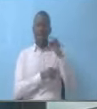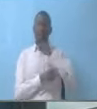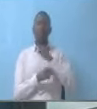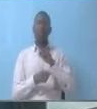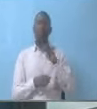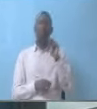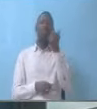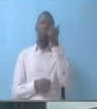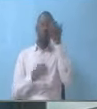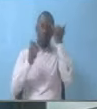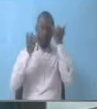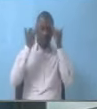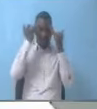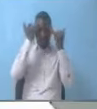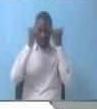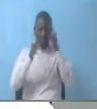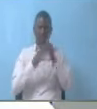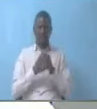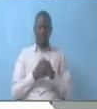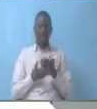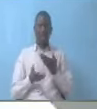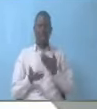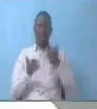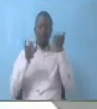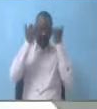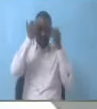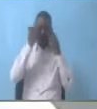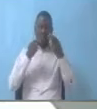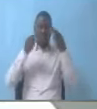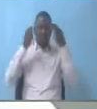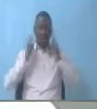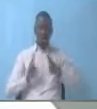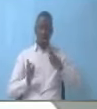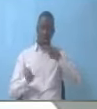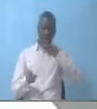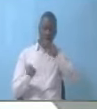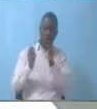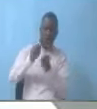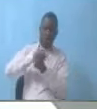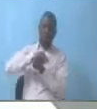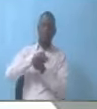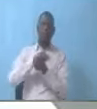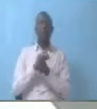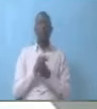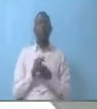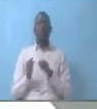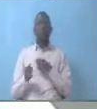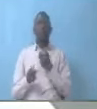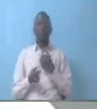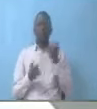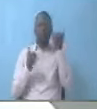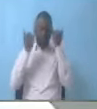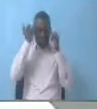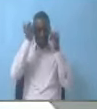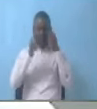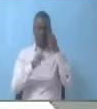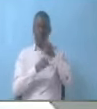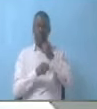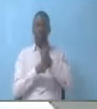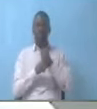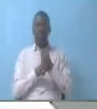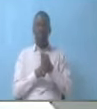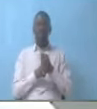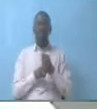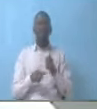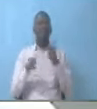xilaat yu es. He had ideas of law reform. Ak yo xamne mu ngi aju ci wali wéccé ko wéccu ay loi. He had ideas of fostering greater integrity